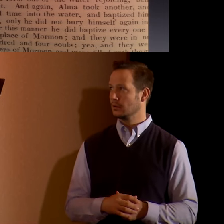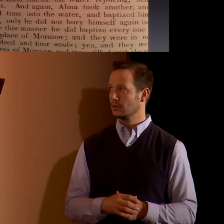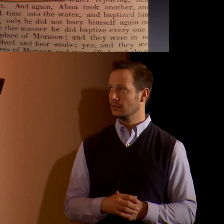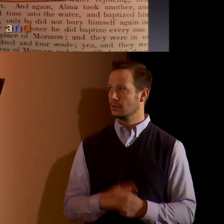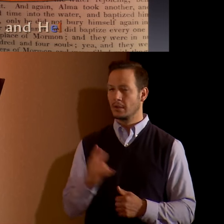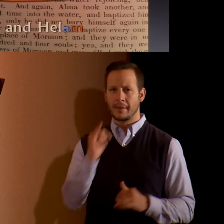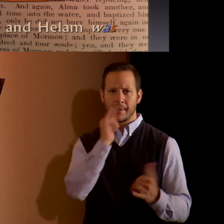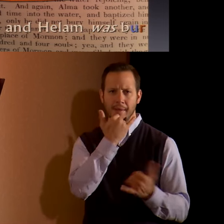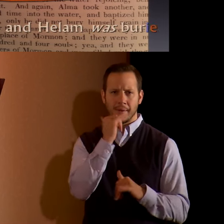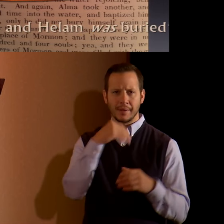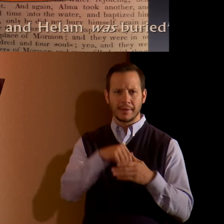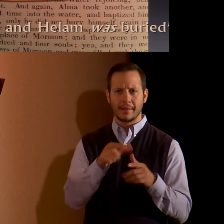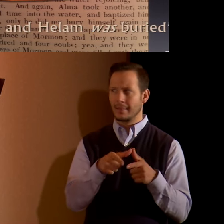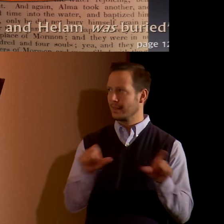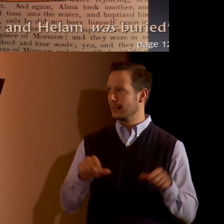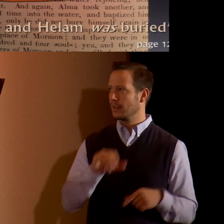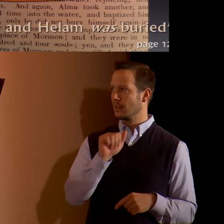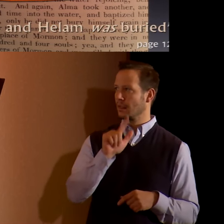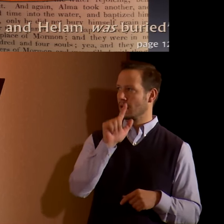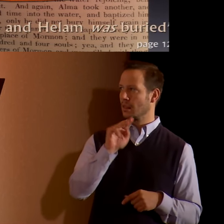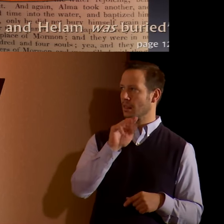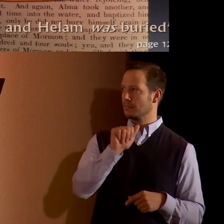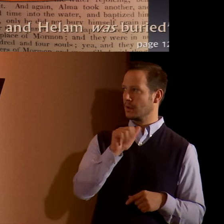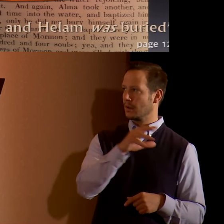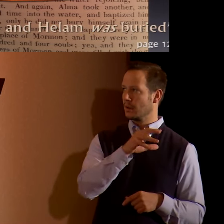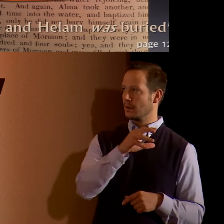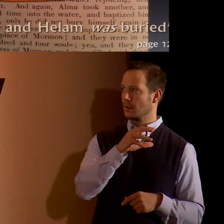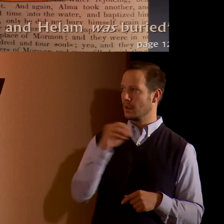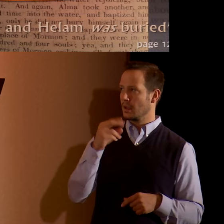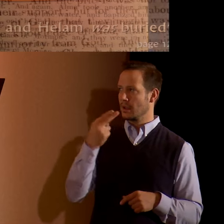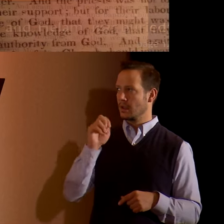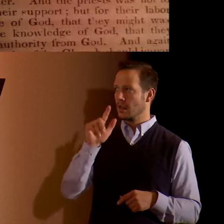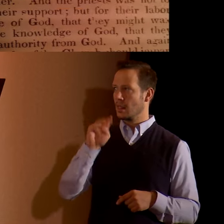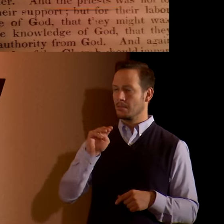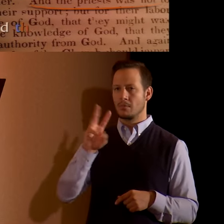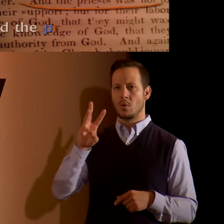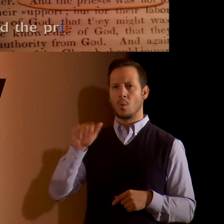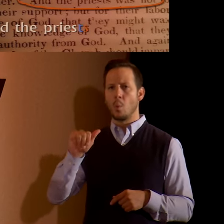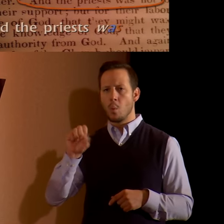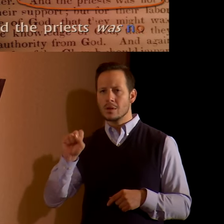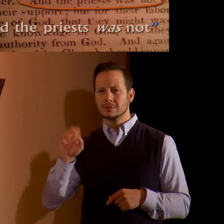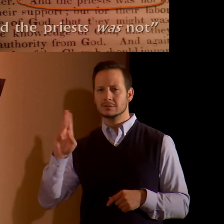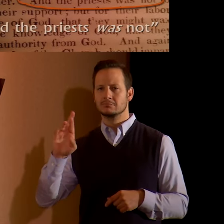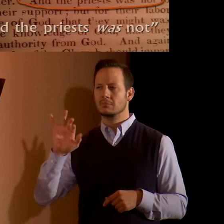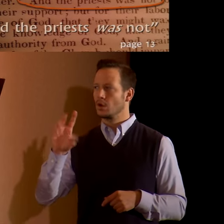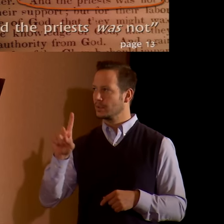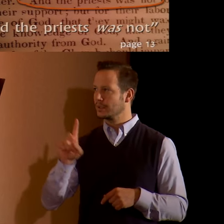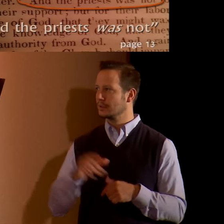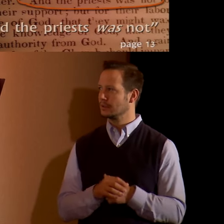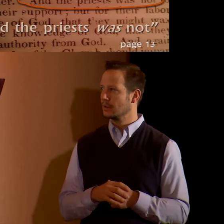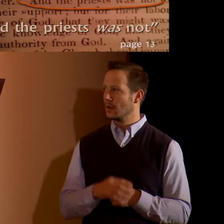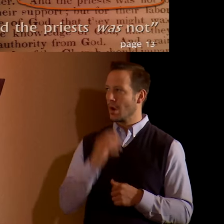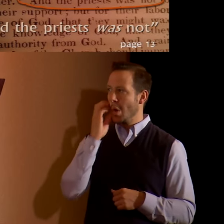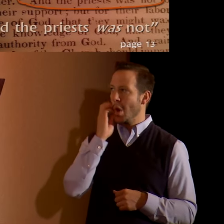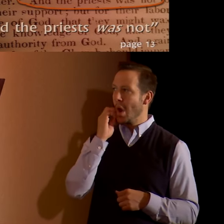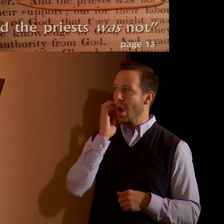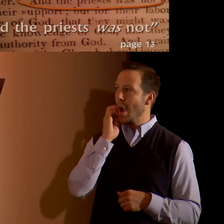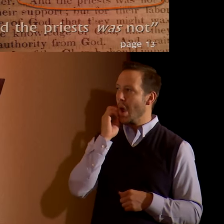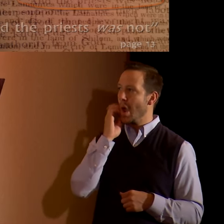in language like Alma and Helam was buried, and the priests was